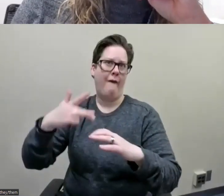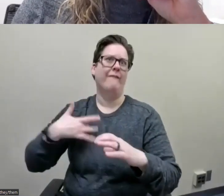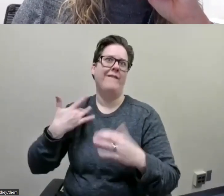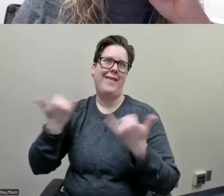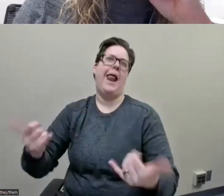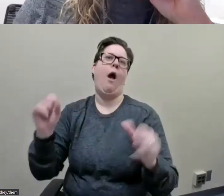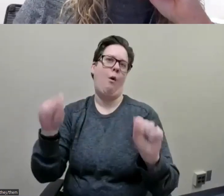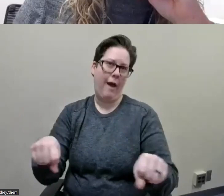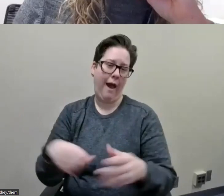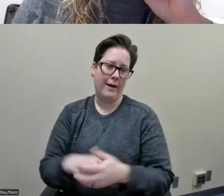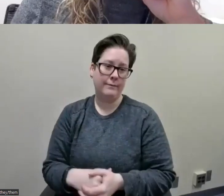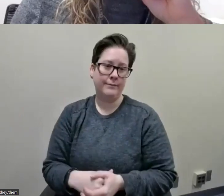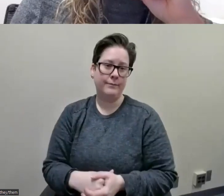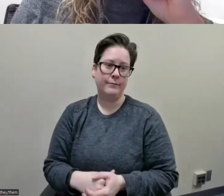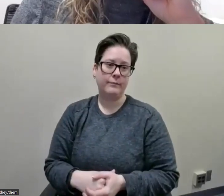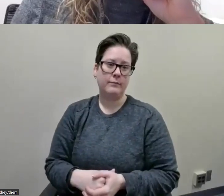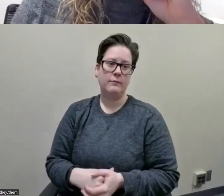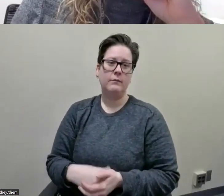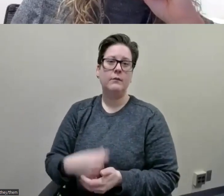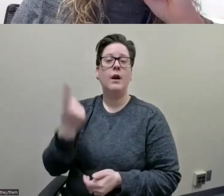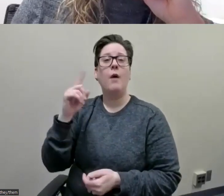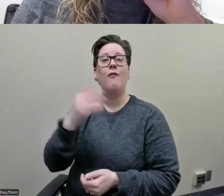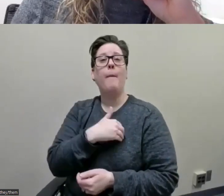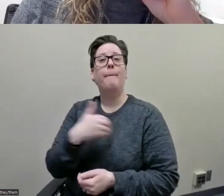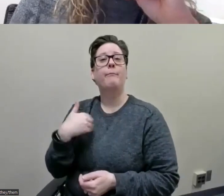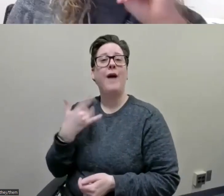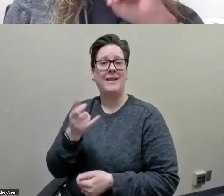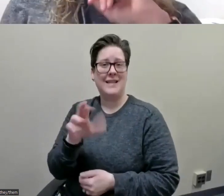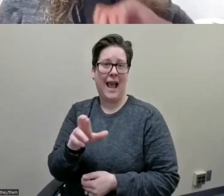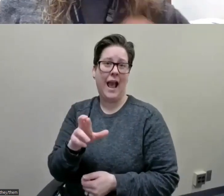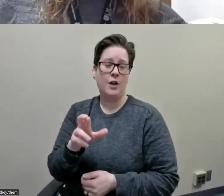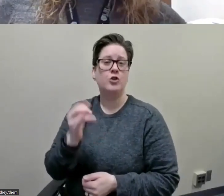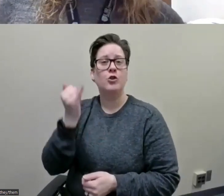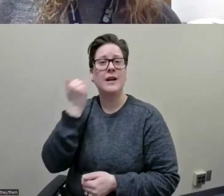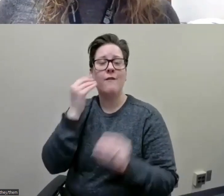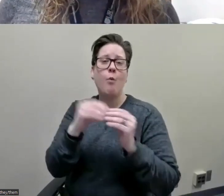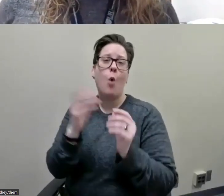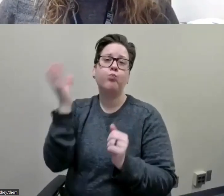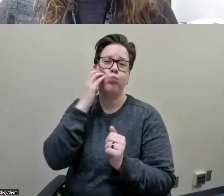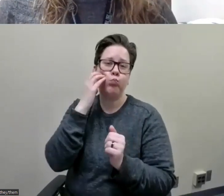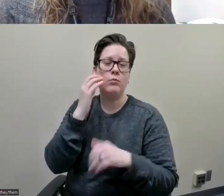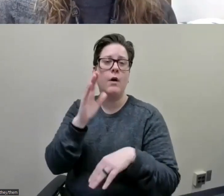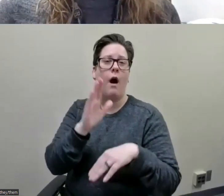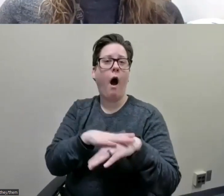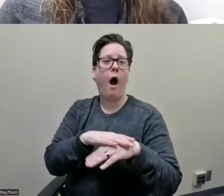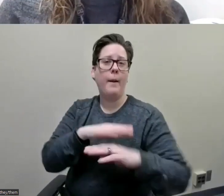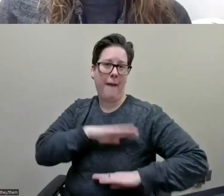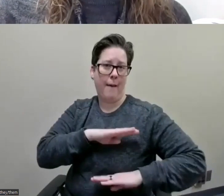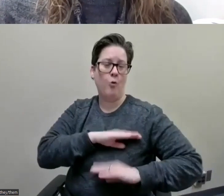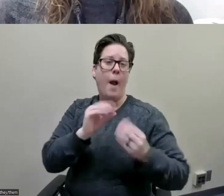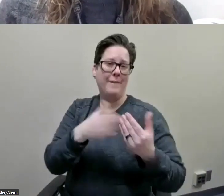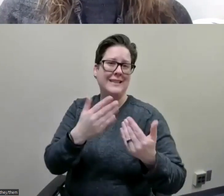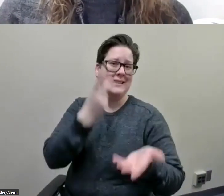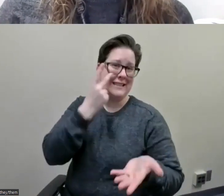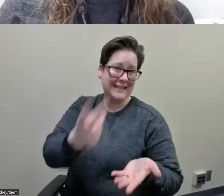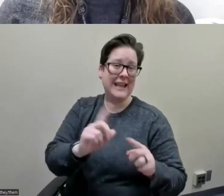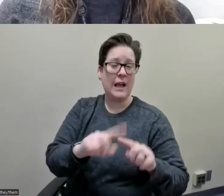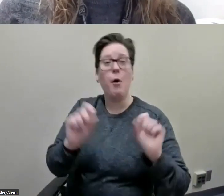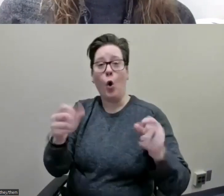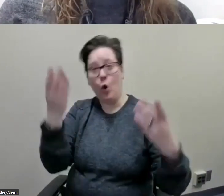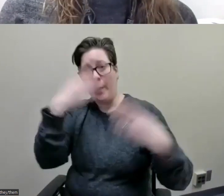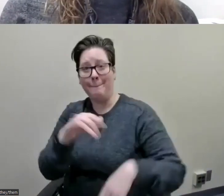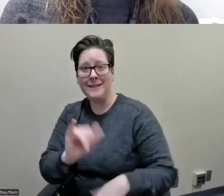someone has, when someone has fattier breast tissue, it's easier to see through it on mammogram. But again, there is that chance that we miss